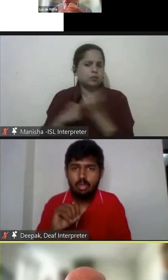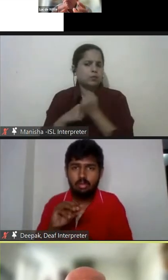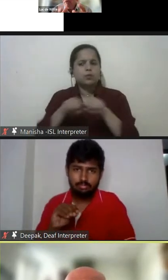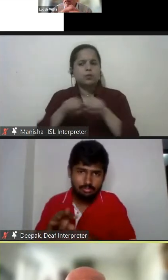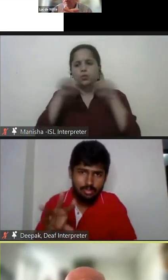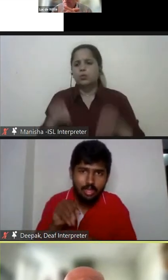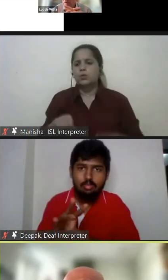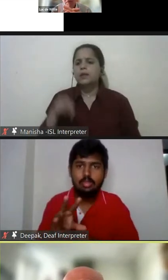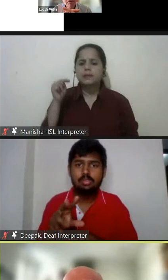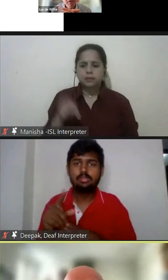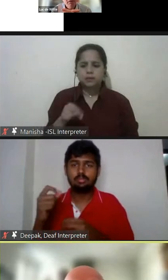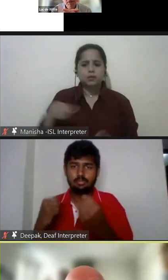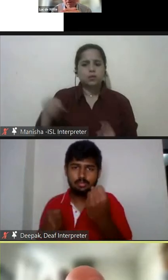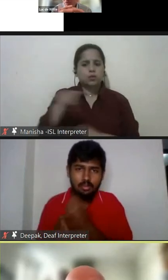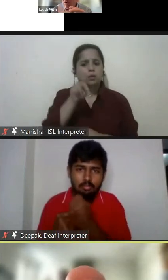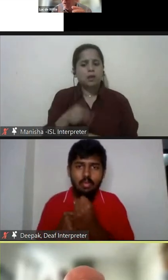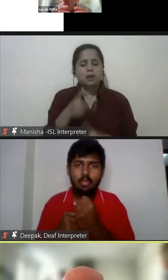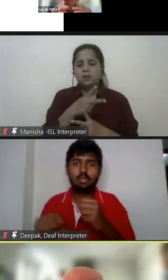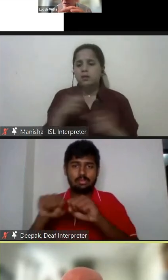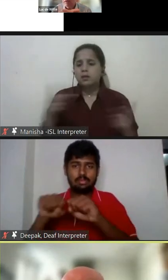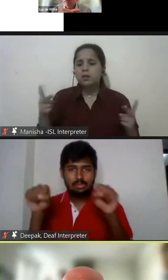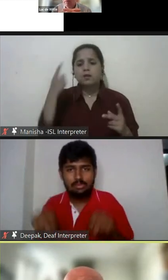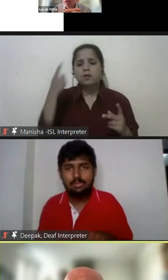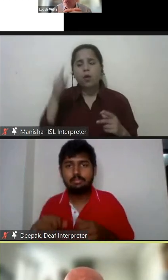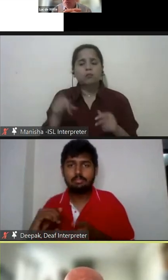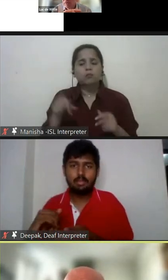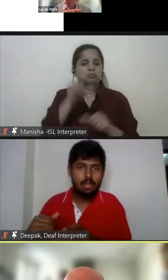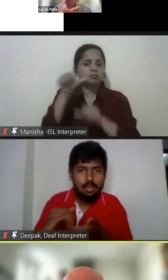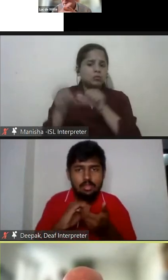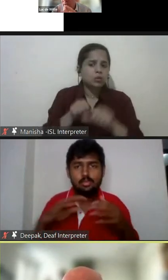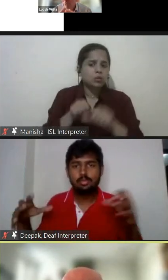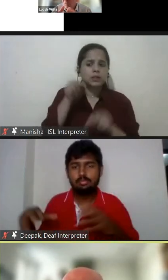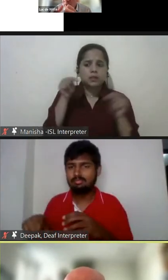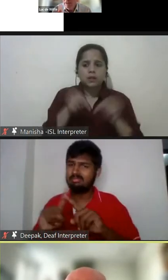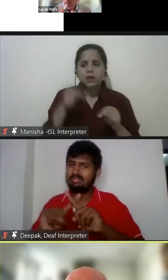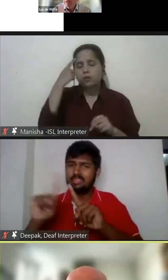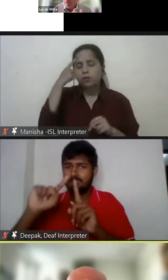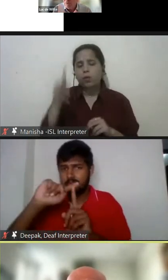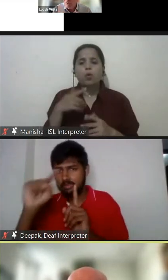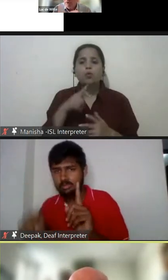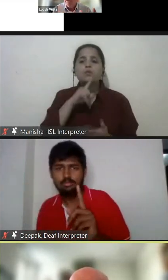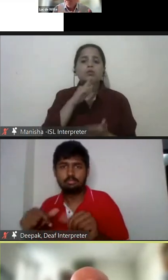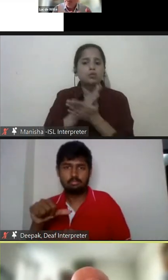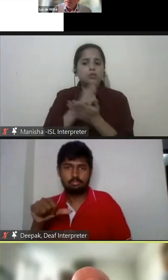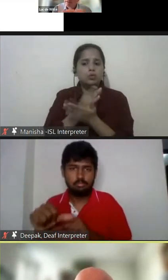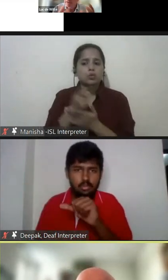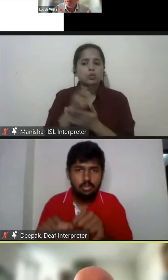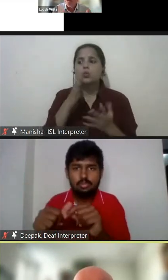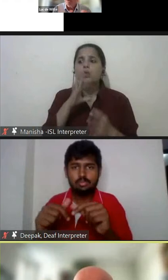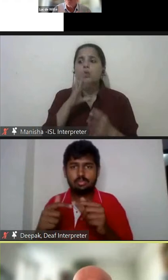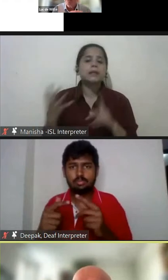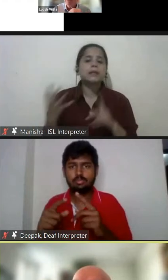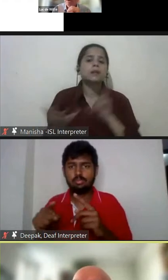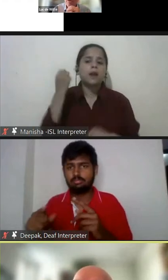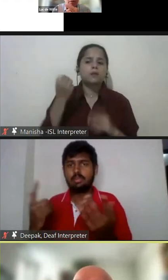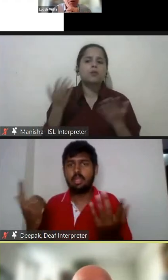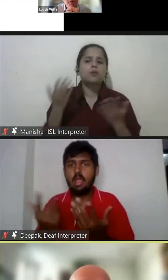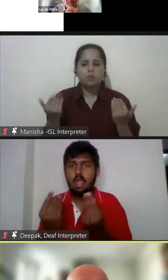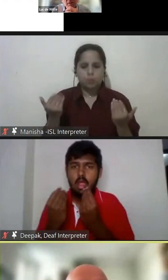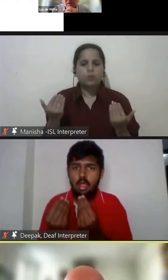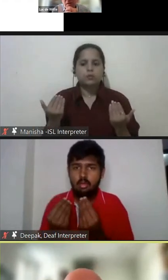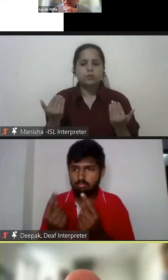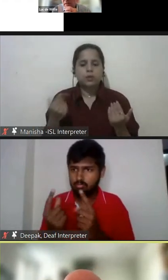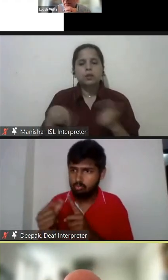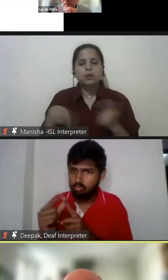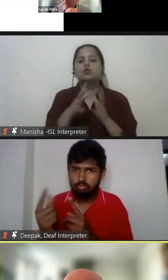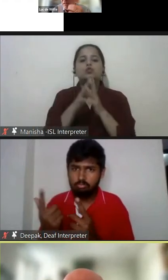need service delivery models. You need procedures to make sure that you really get what you need and that it's a solid